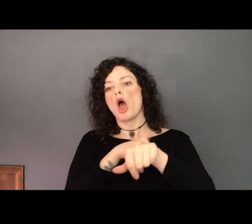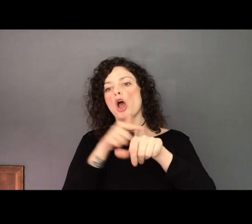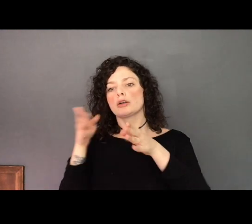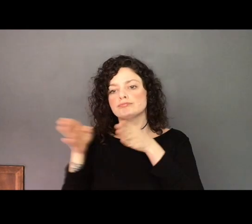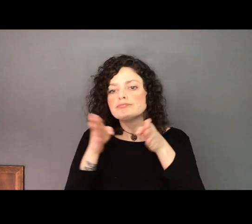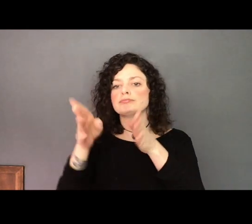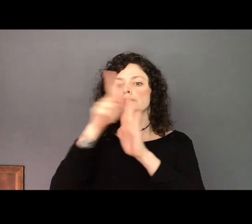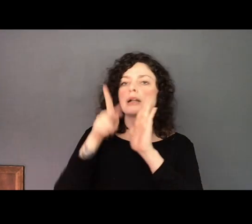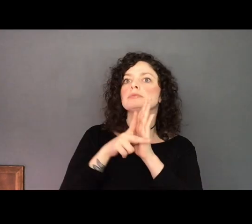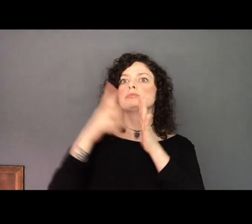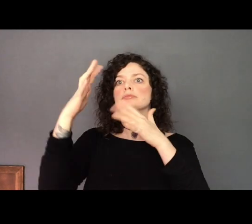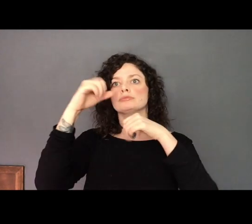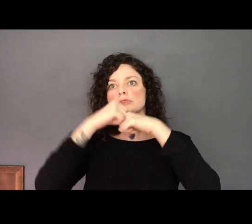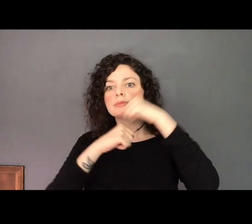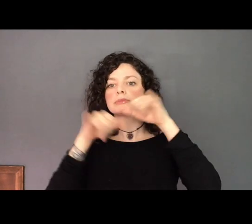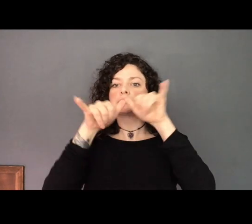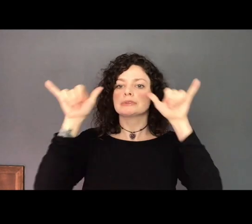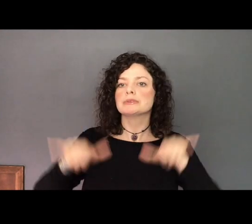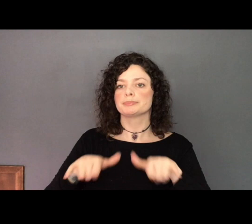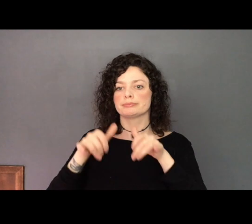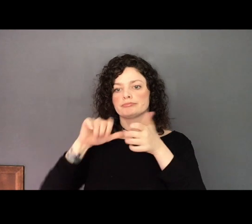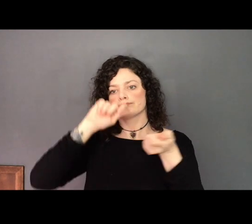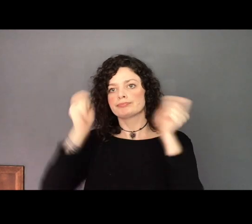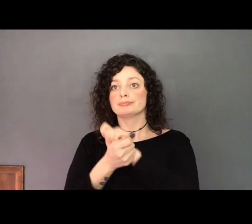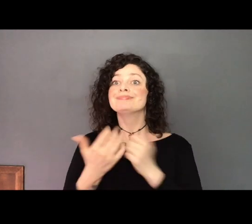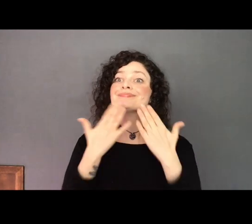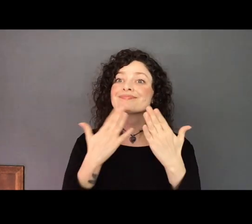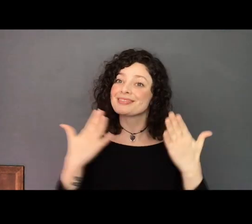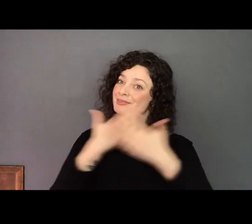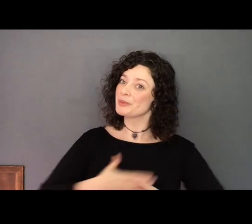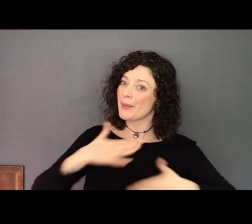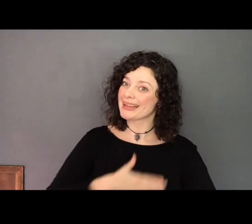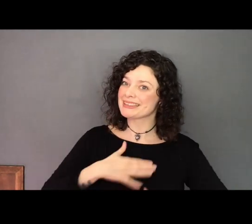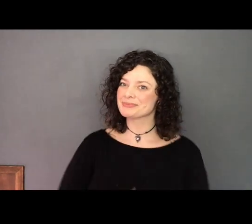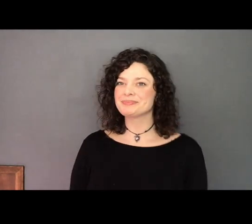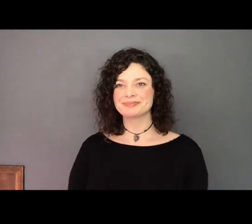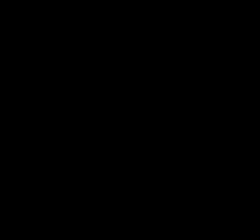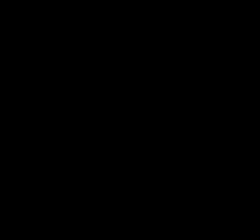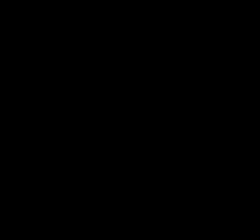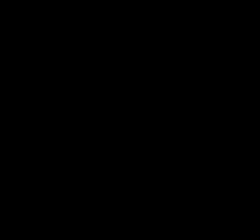and infrastructure investments in the movement ecosystem. Thank you, and enjoy.